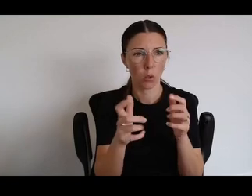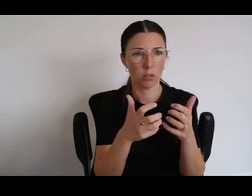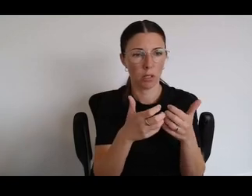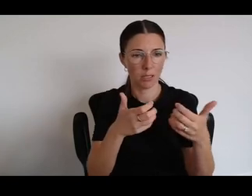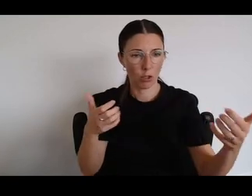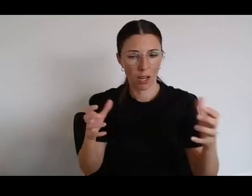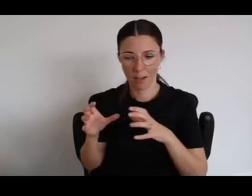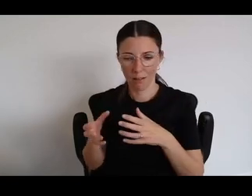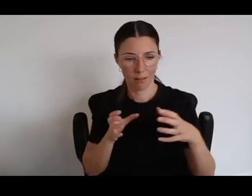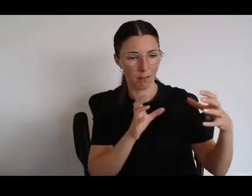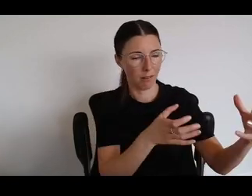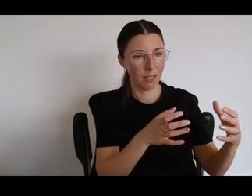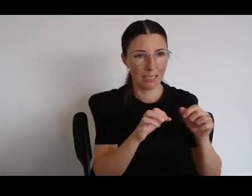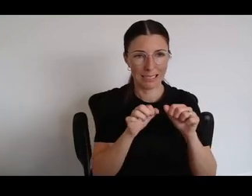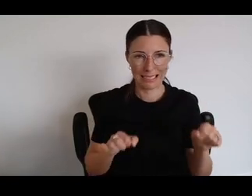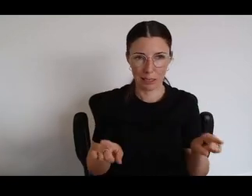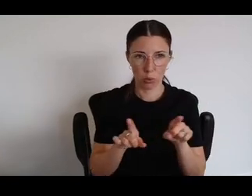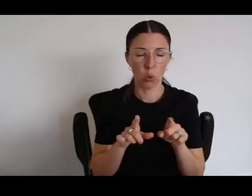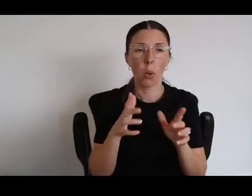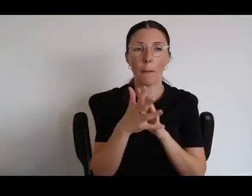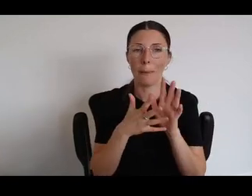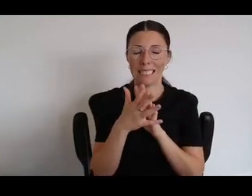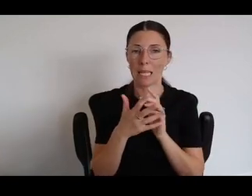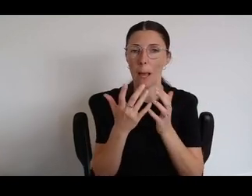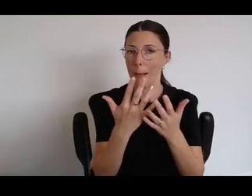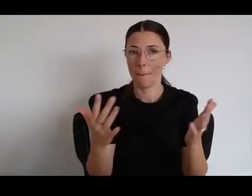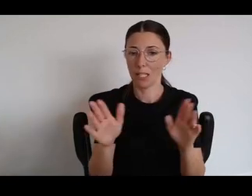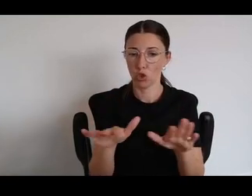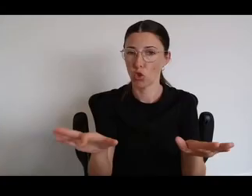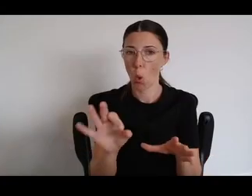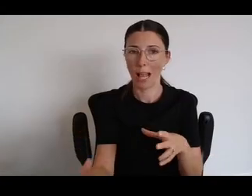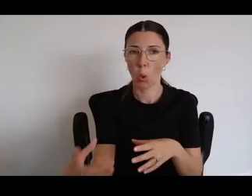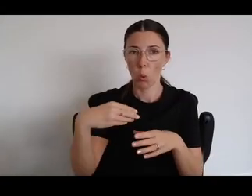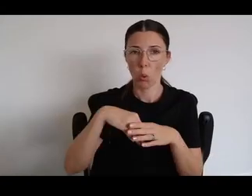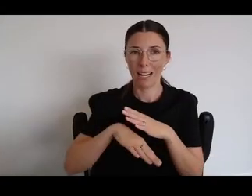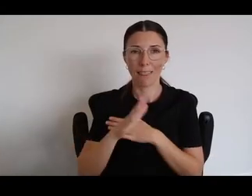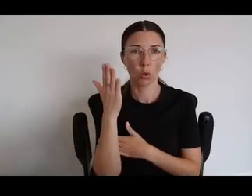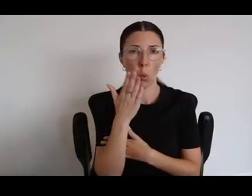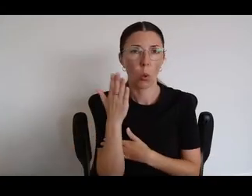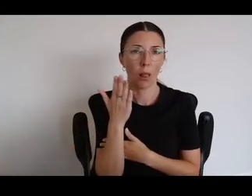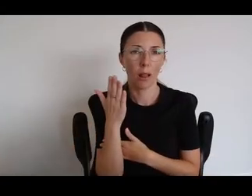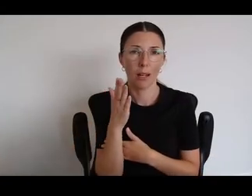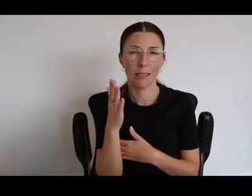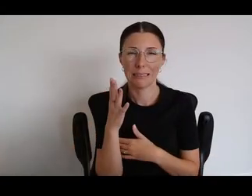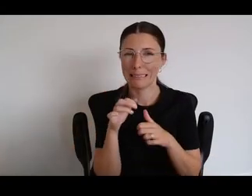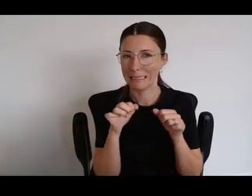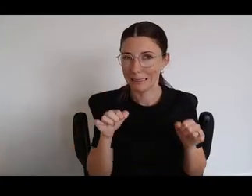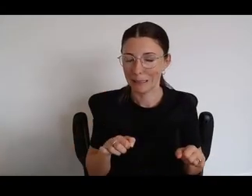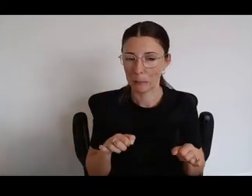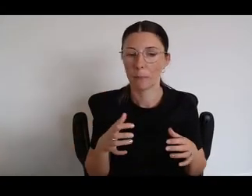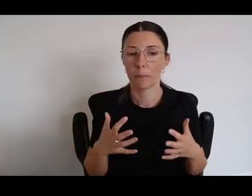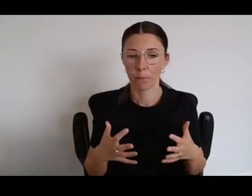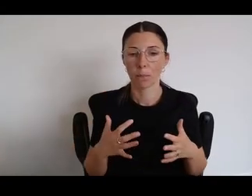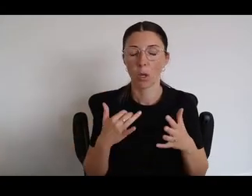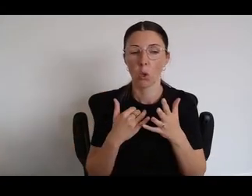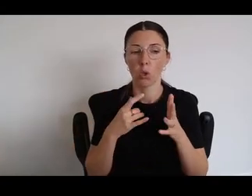not included in this world-class schooling. So I think we need to, what you need to do